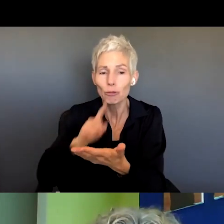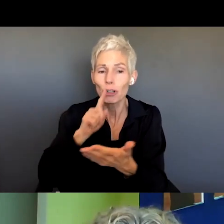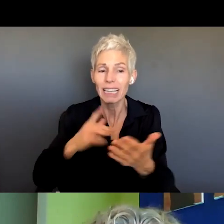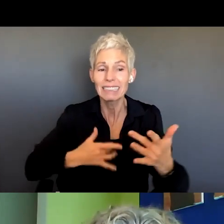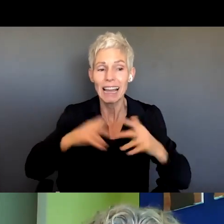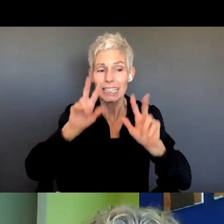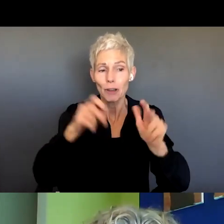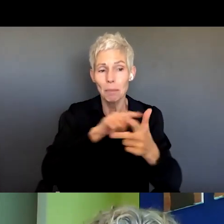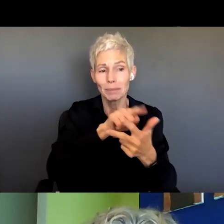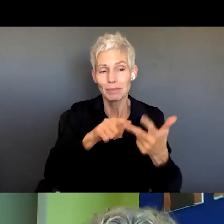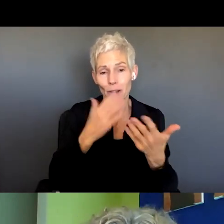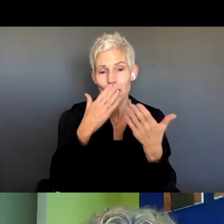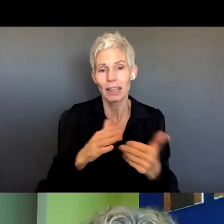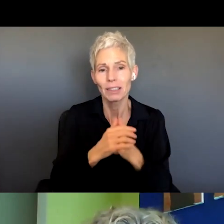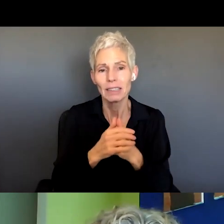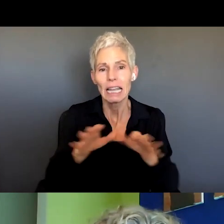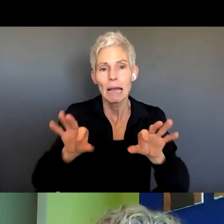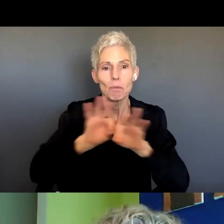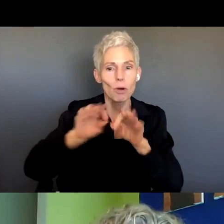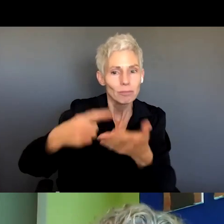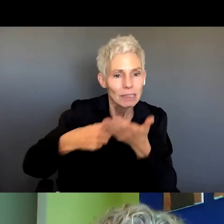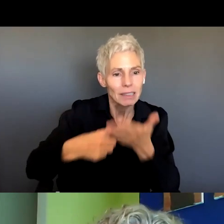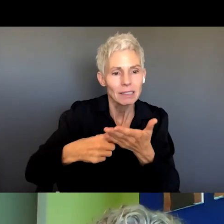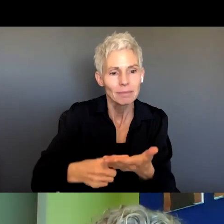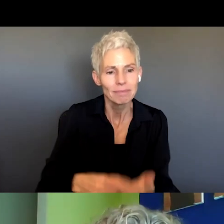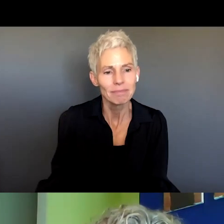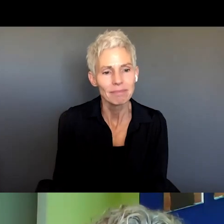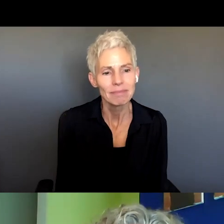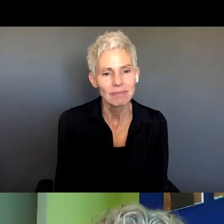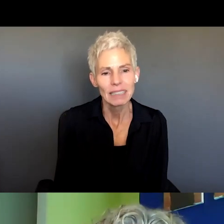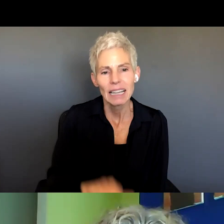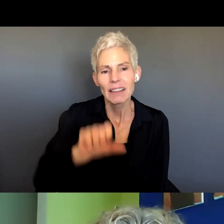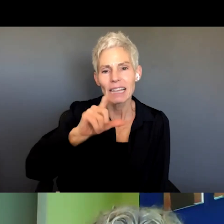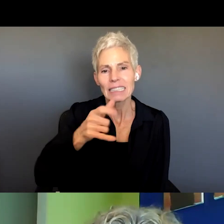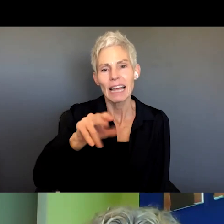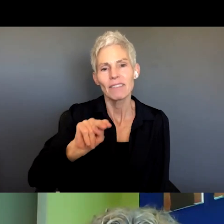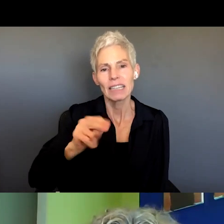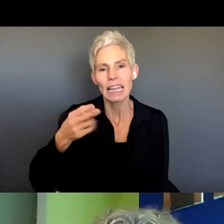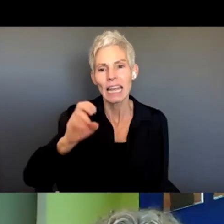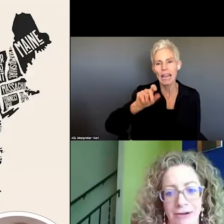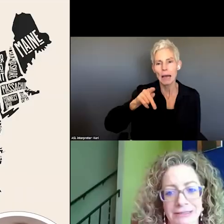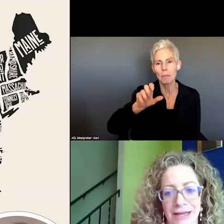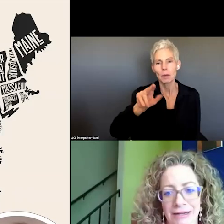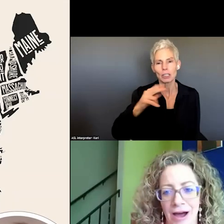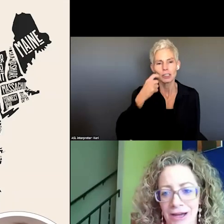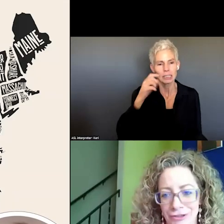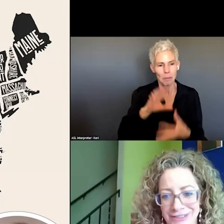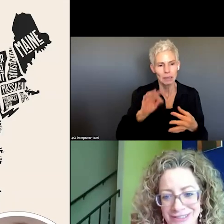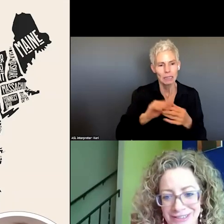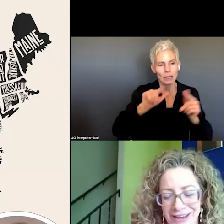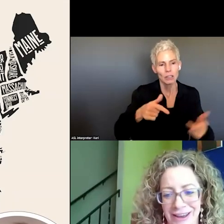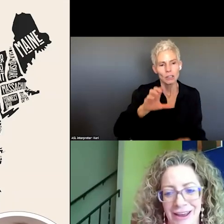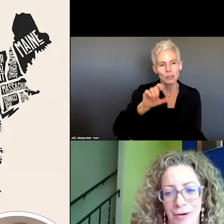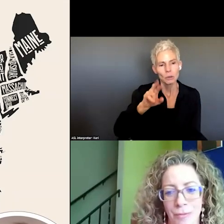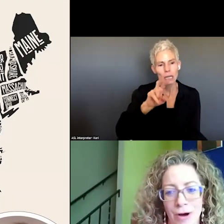you. Important dialogue, as Stephanie Hepburn just noted. And now we're going to go to Carrie Slatton